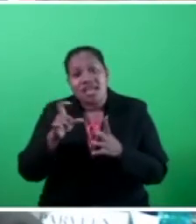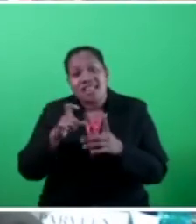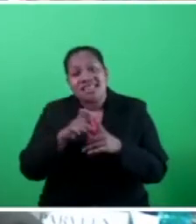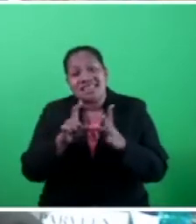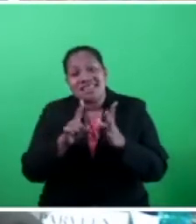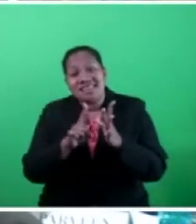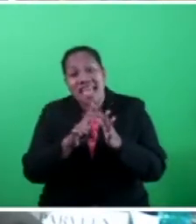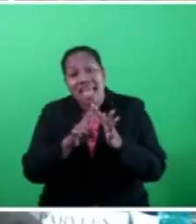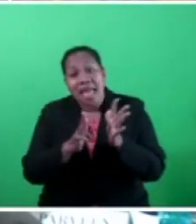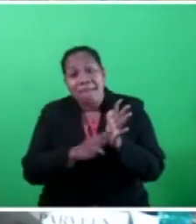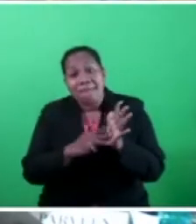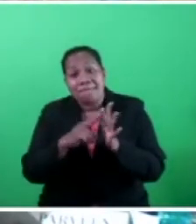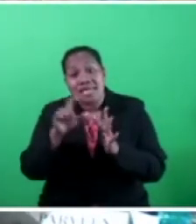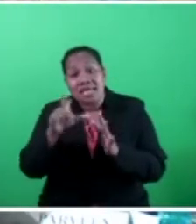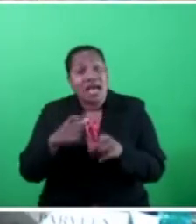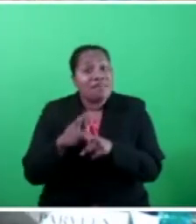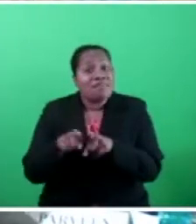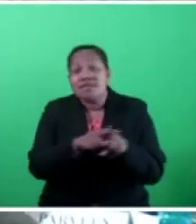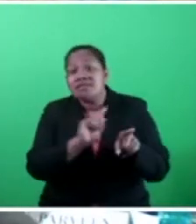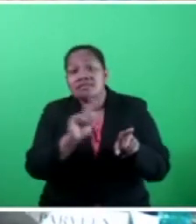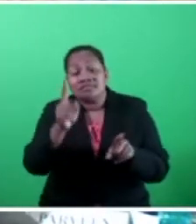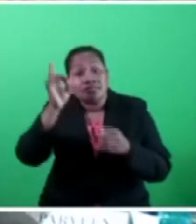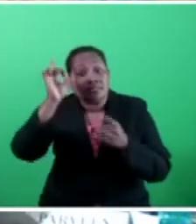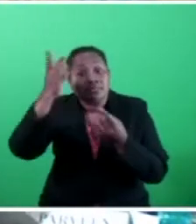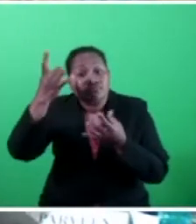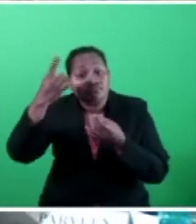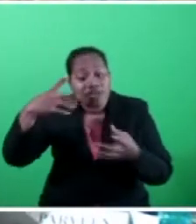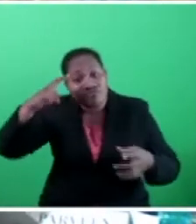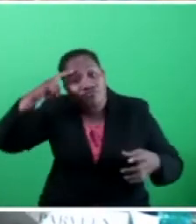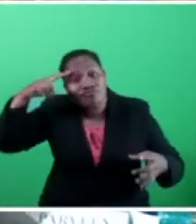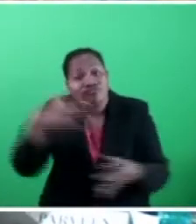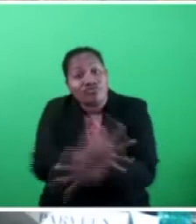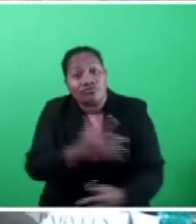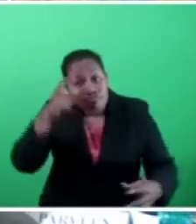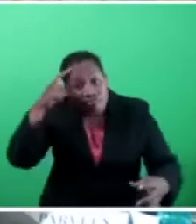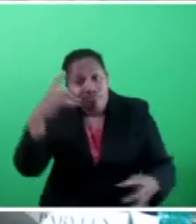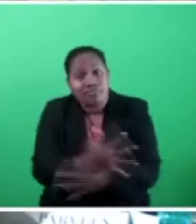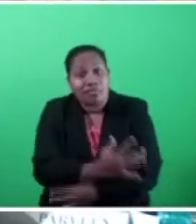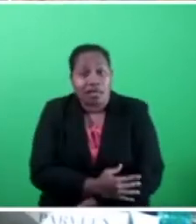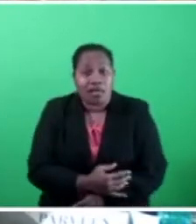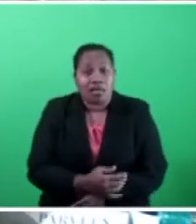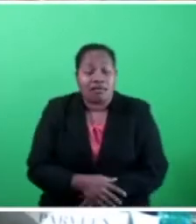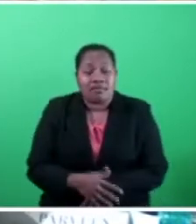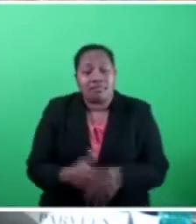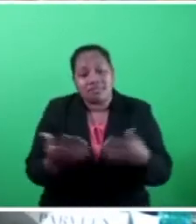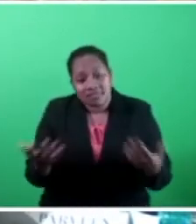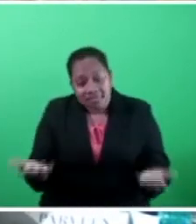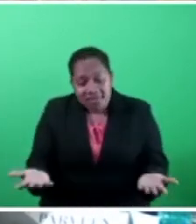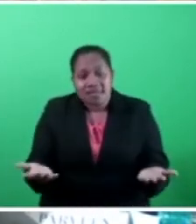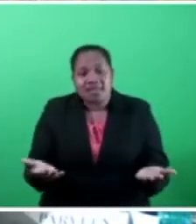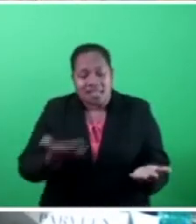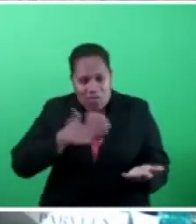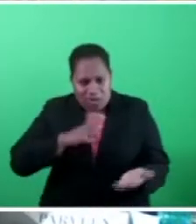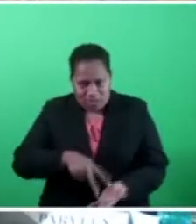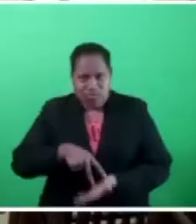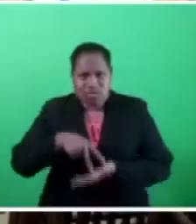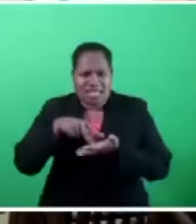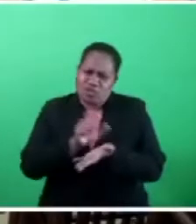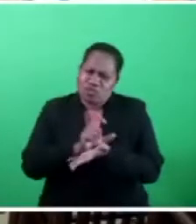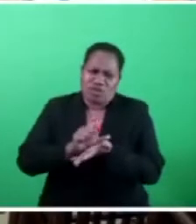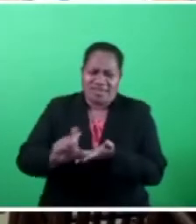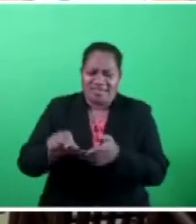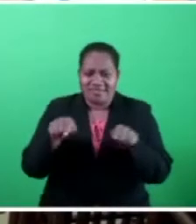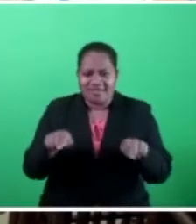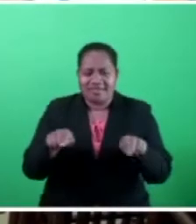infodemic. And that's why I stand today to quell that fear. Mr. Speaker,